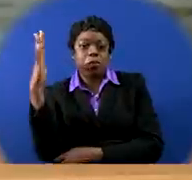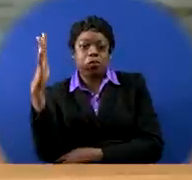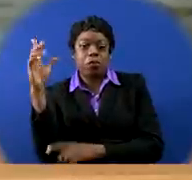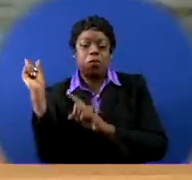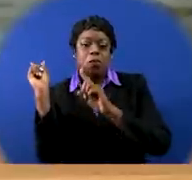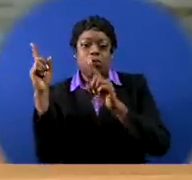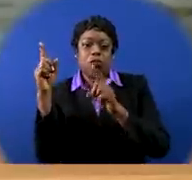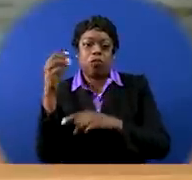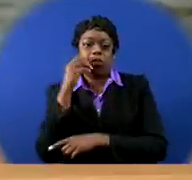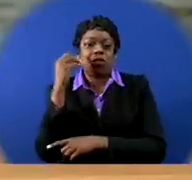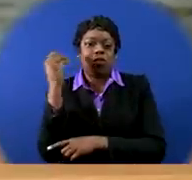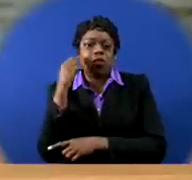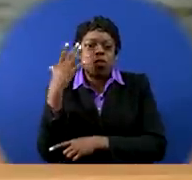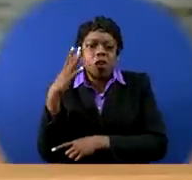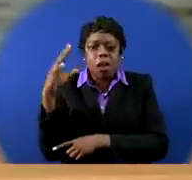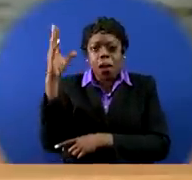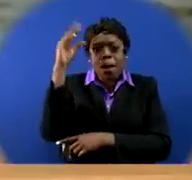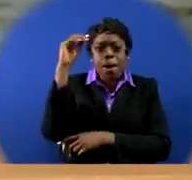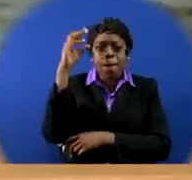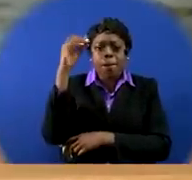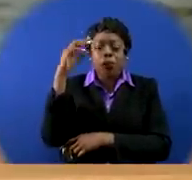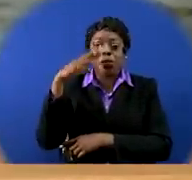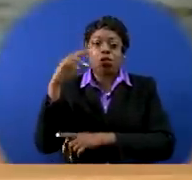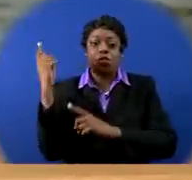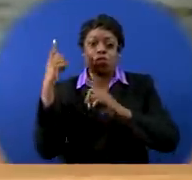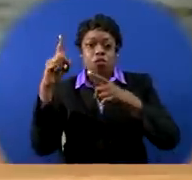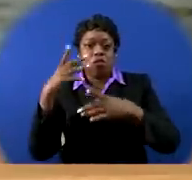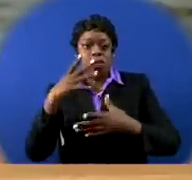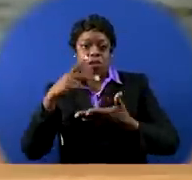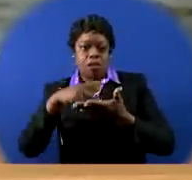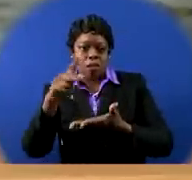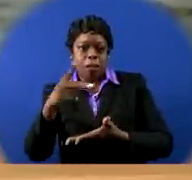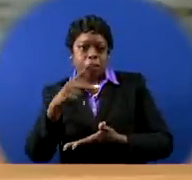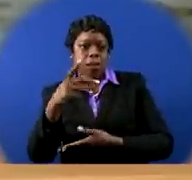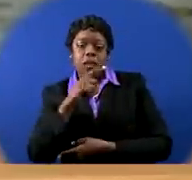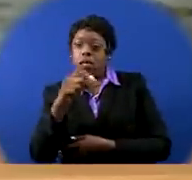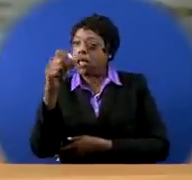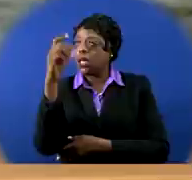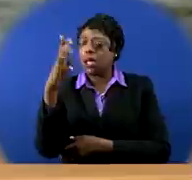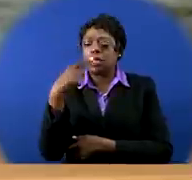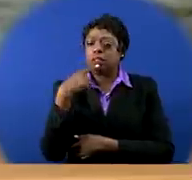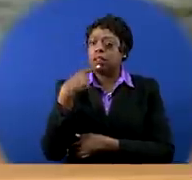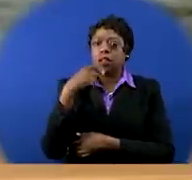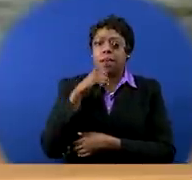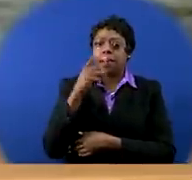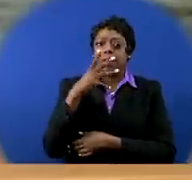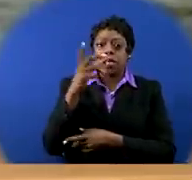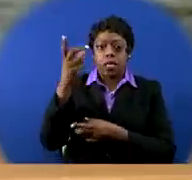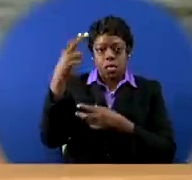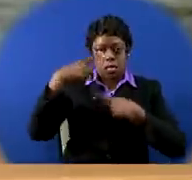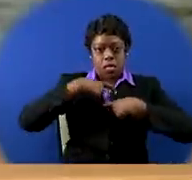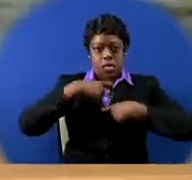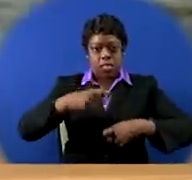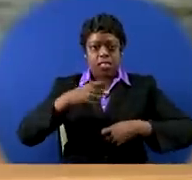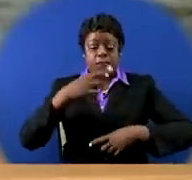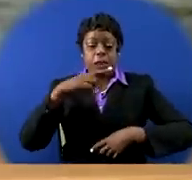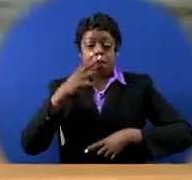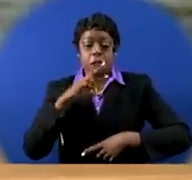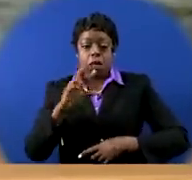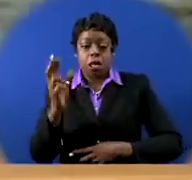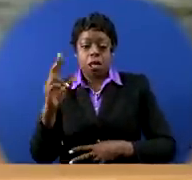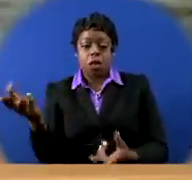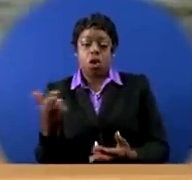house. This boy gets ready to make restitution. God says, I'm not interested in restitution. I'm interested in reclamation,